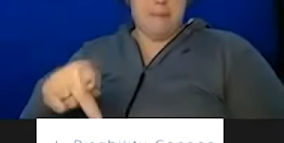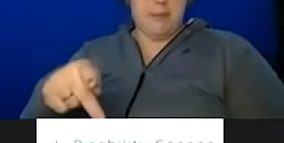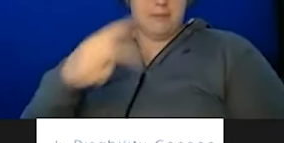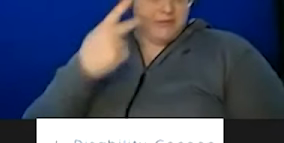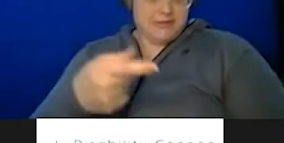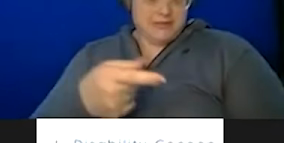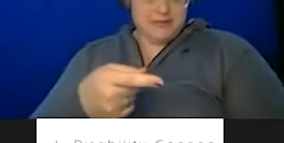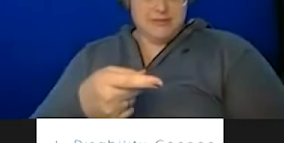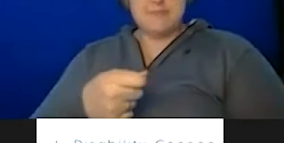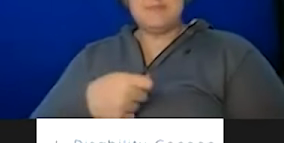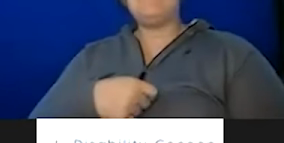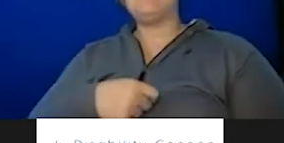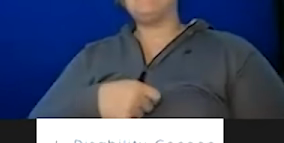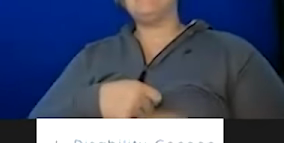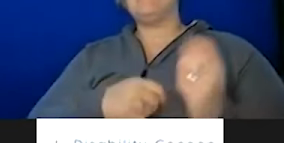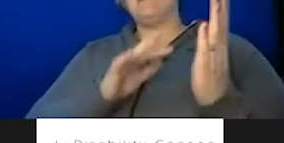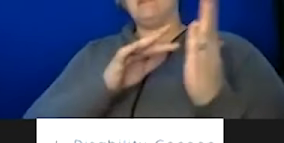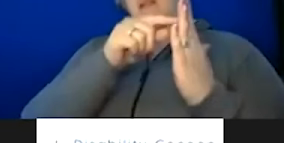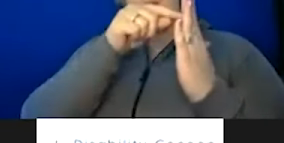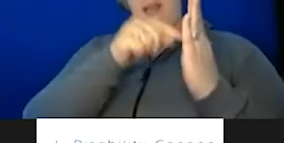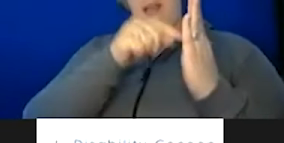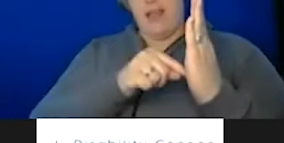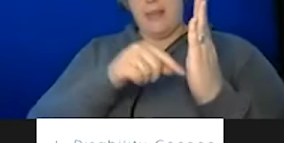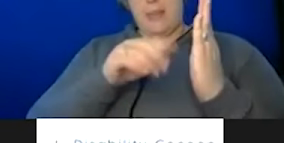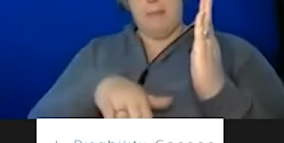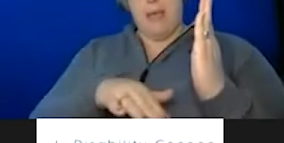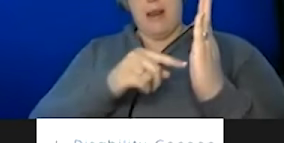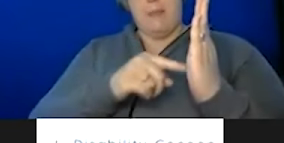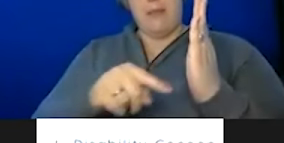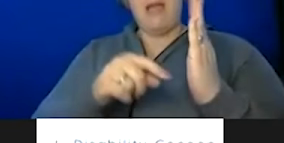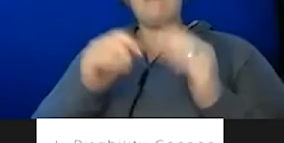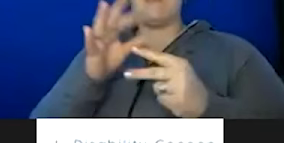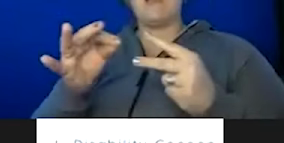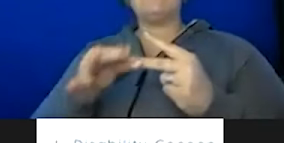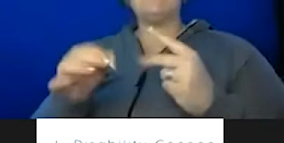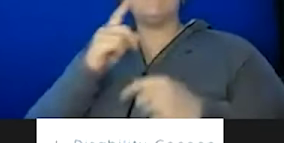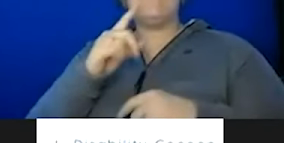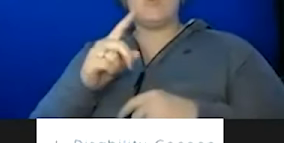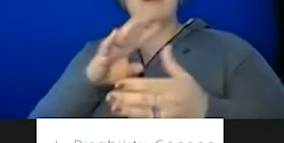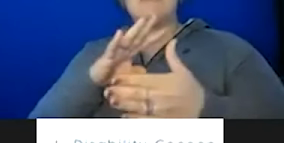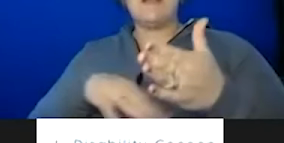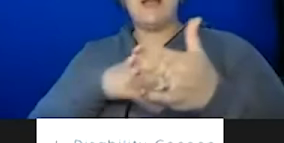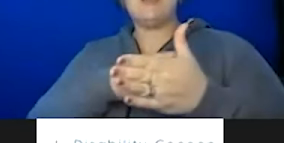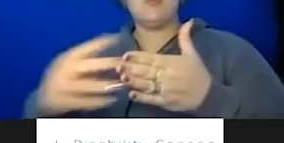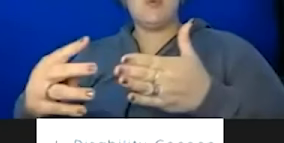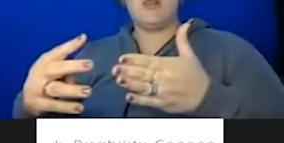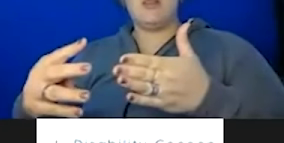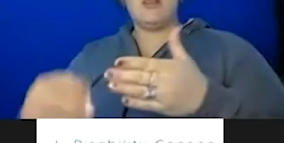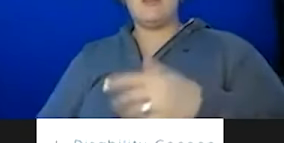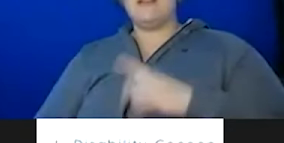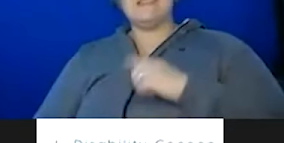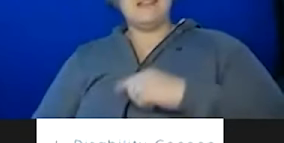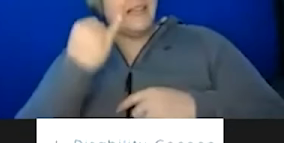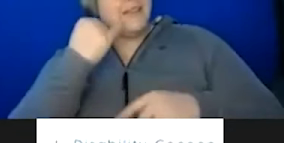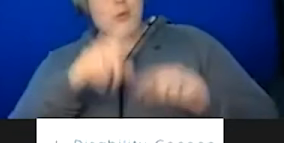the bottom of that box, there's an option for a schedule. Yep, and it's directly underneath the power button in case you can't see